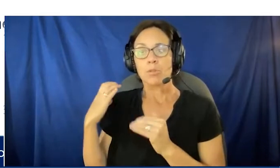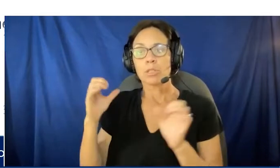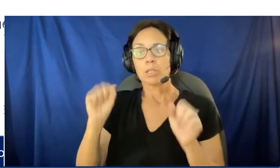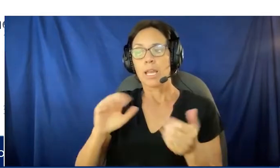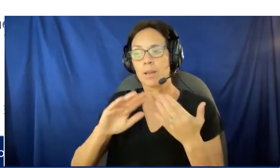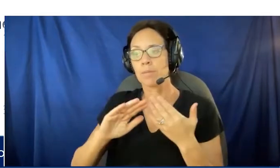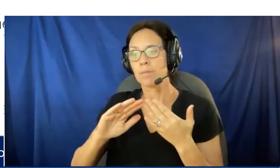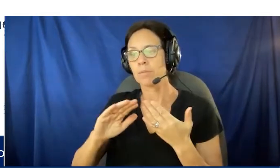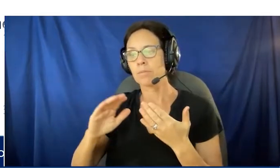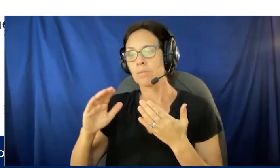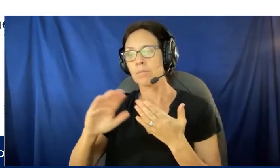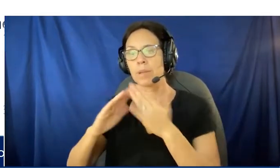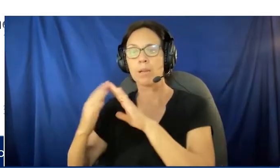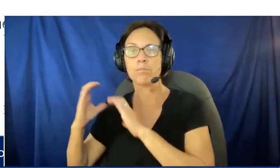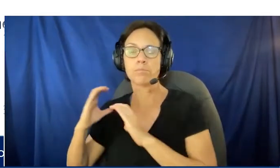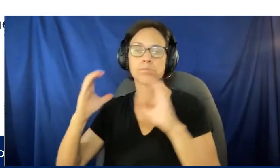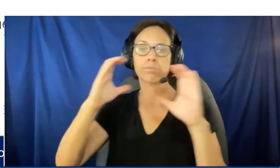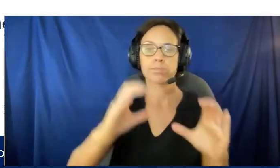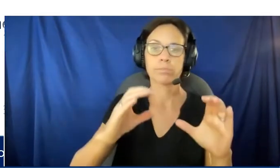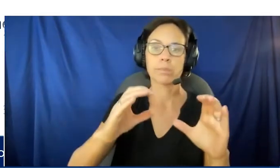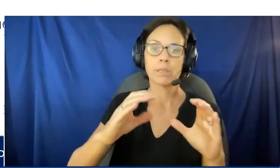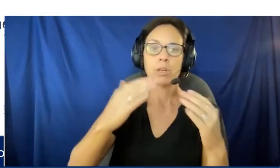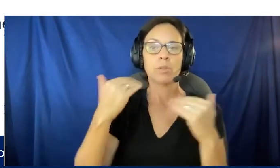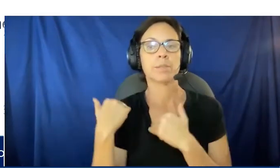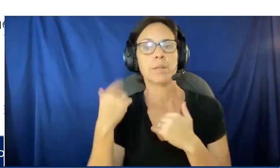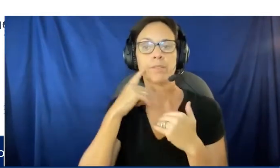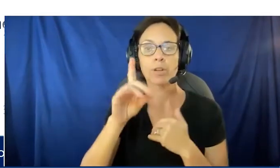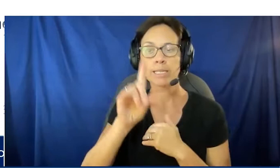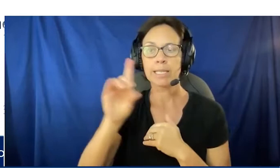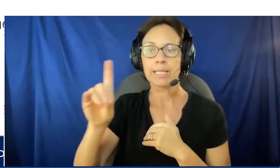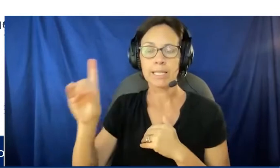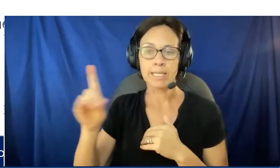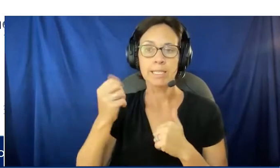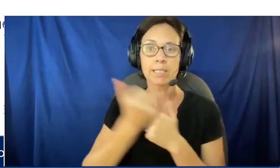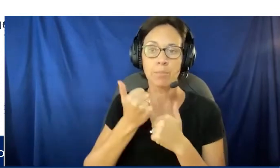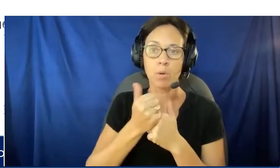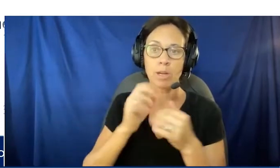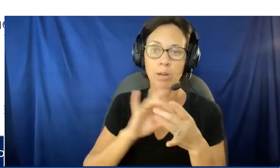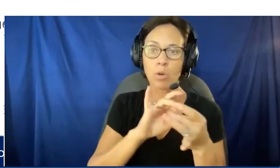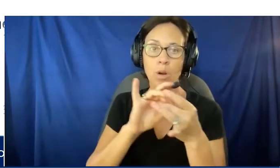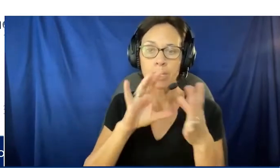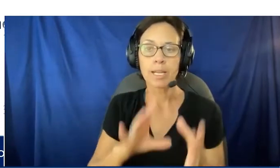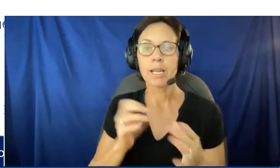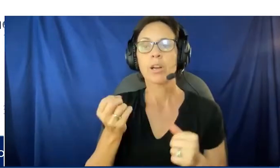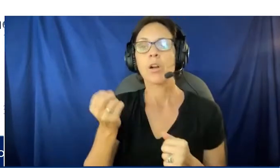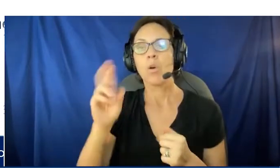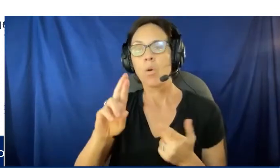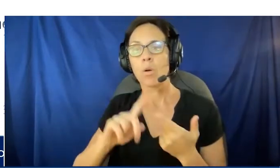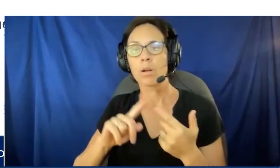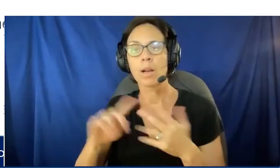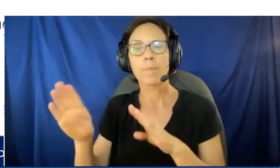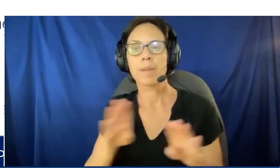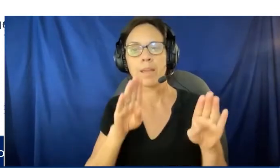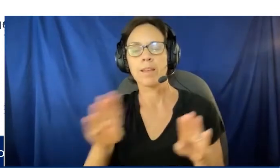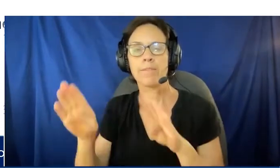over to either their developmental disabilities support coordinator or their